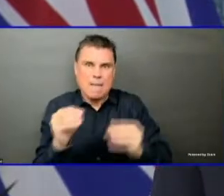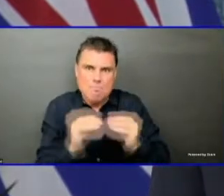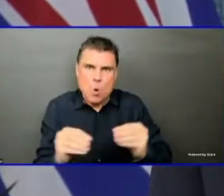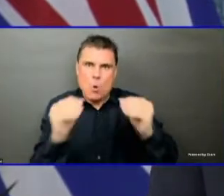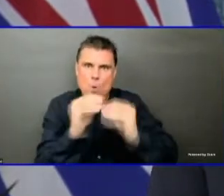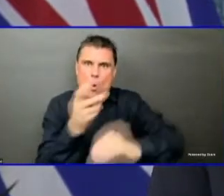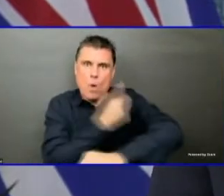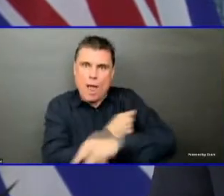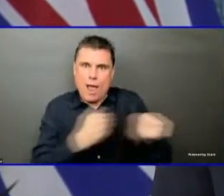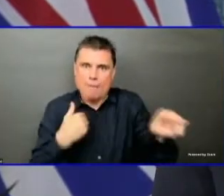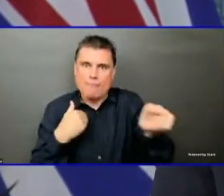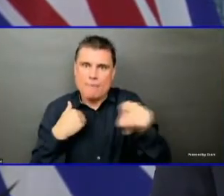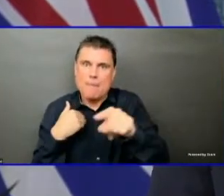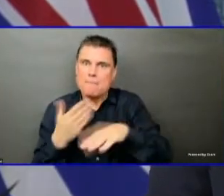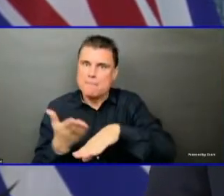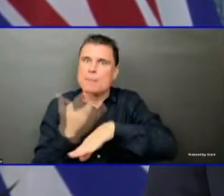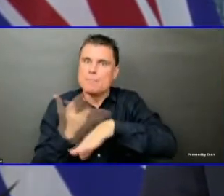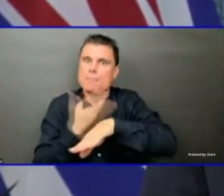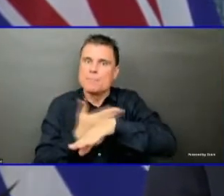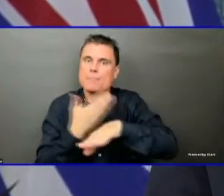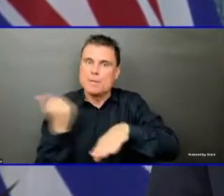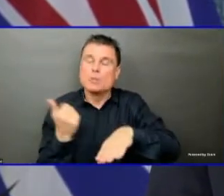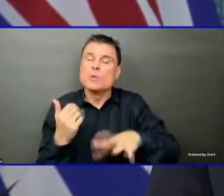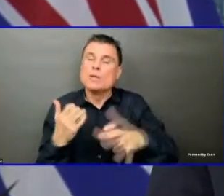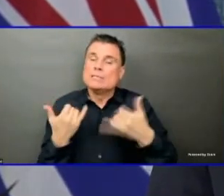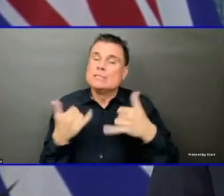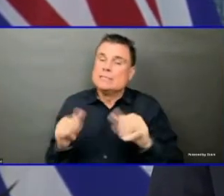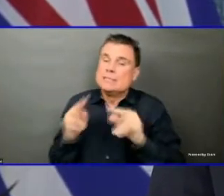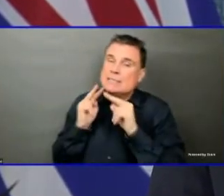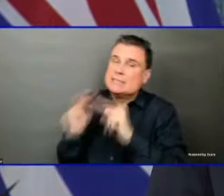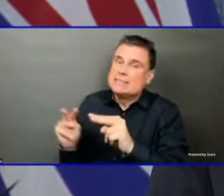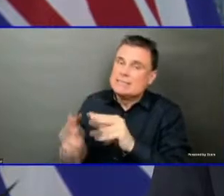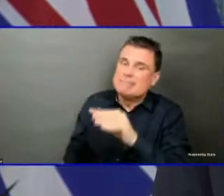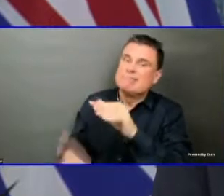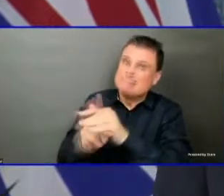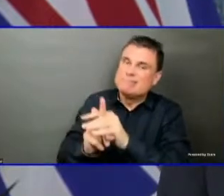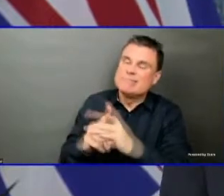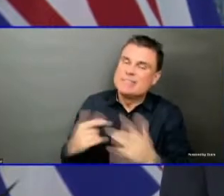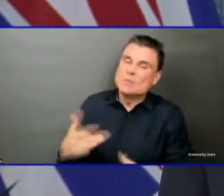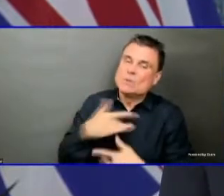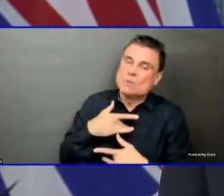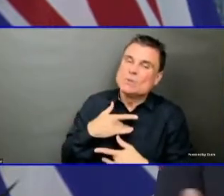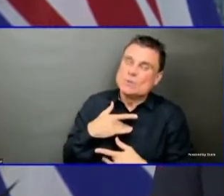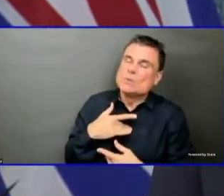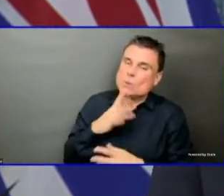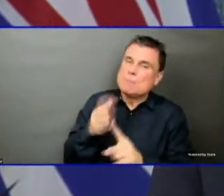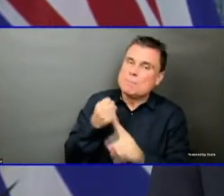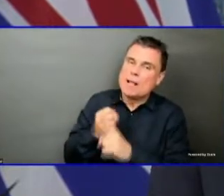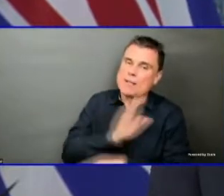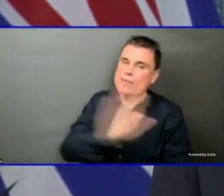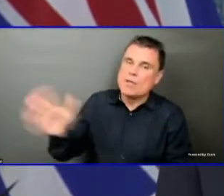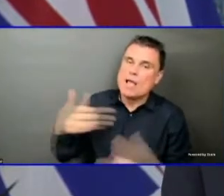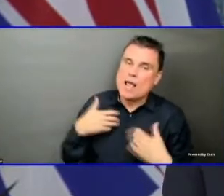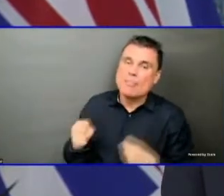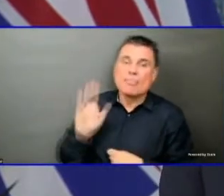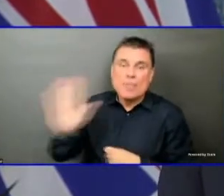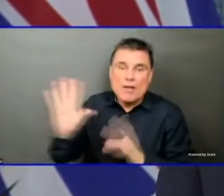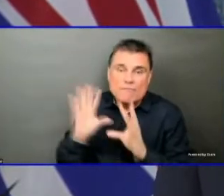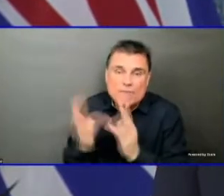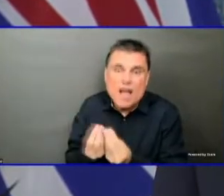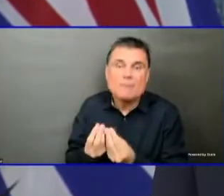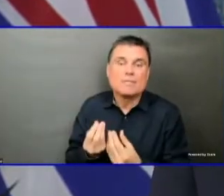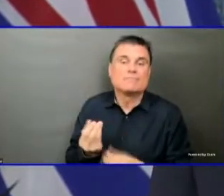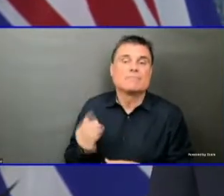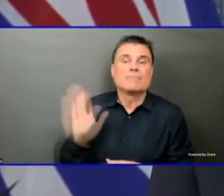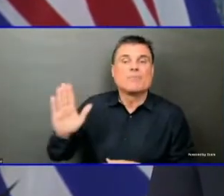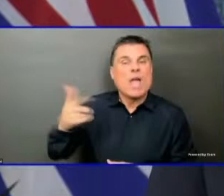COVID-19 and its profound impact in all of those care homes, and all steps are being taken both to support those who have tested positive